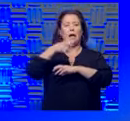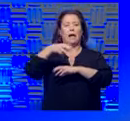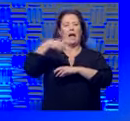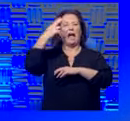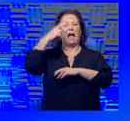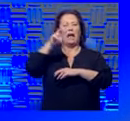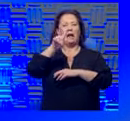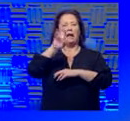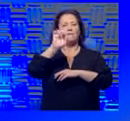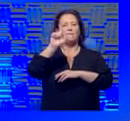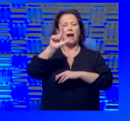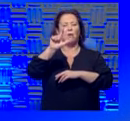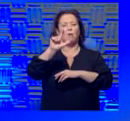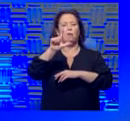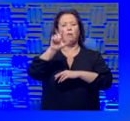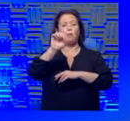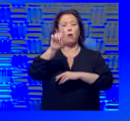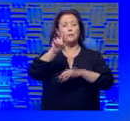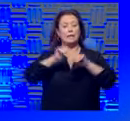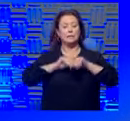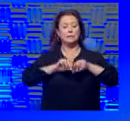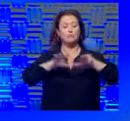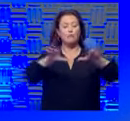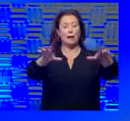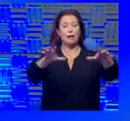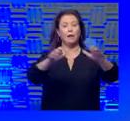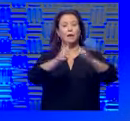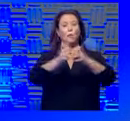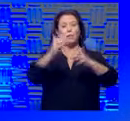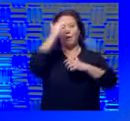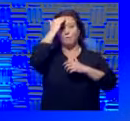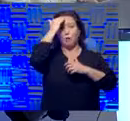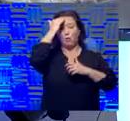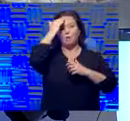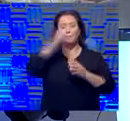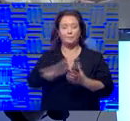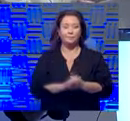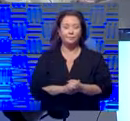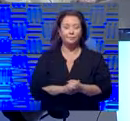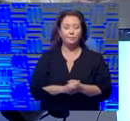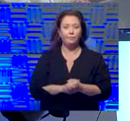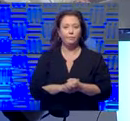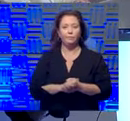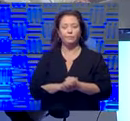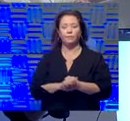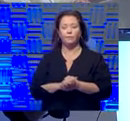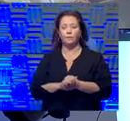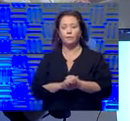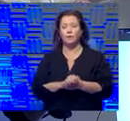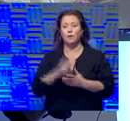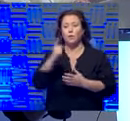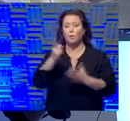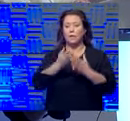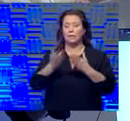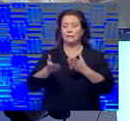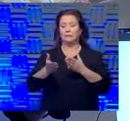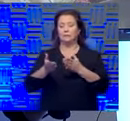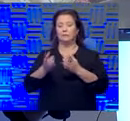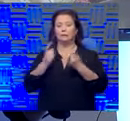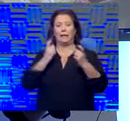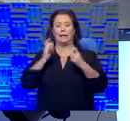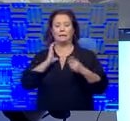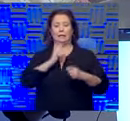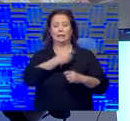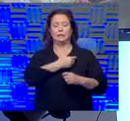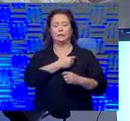viral loads, viral titers, and be spreading the disease without even knowing you have the disease. One of the things that we get asked, and you guys should